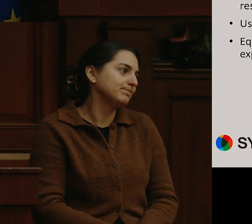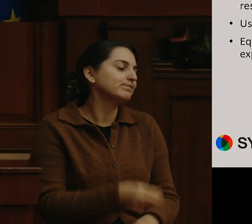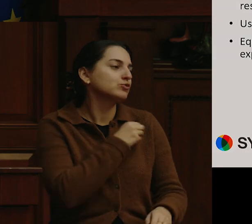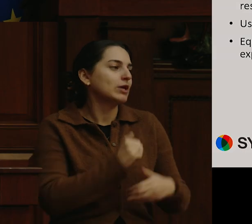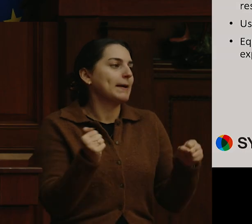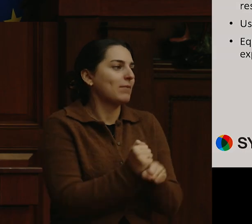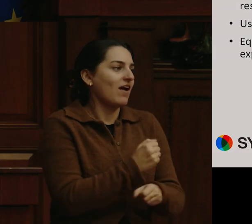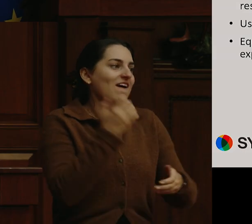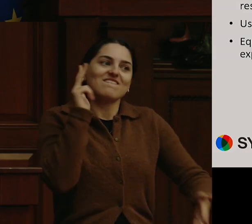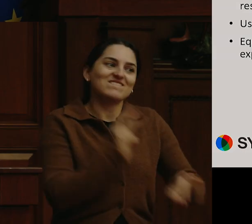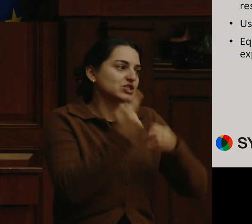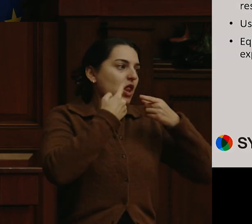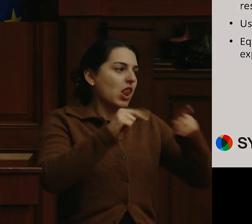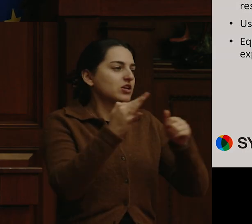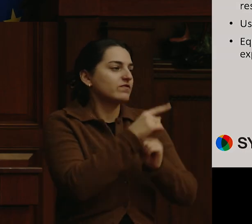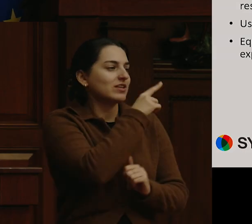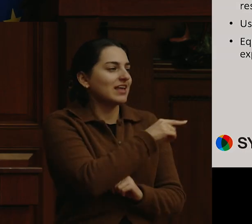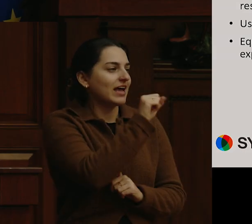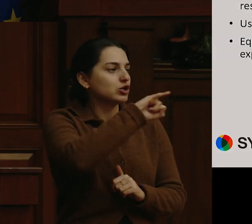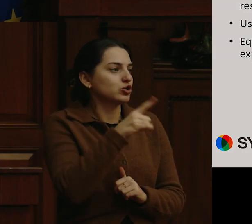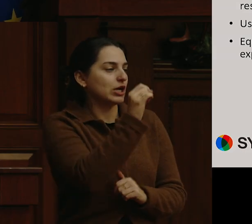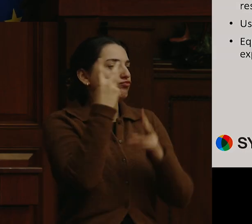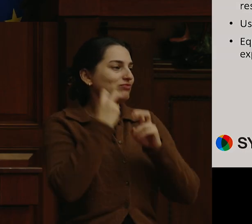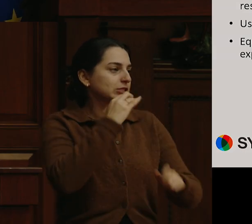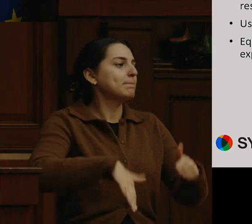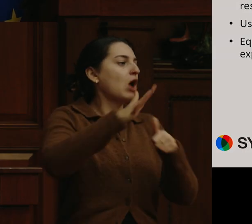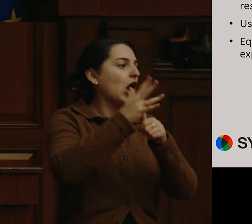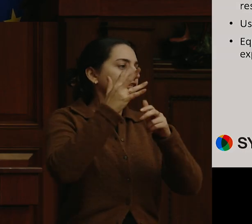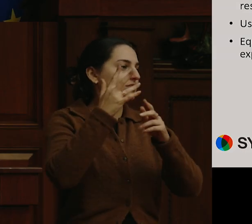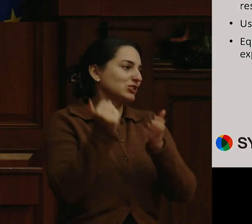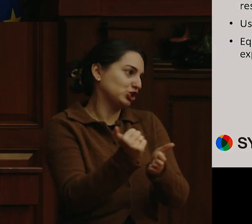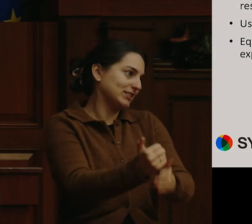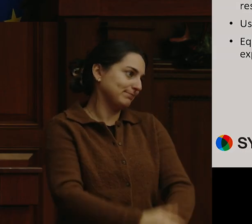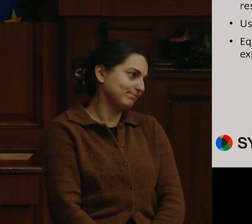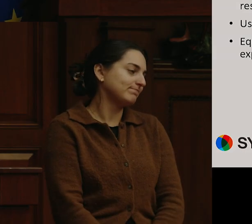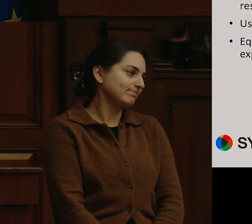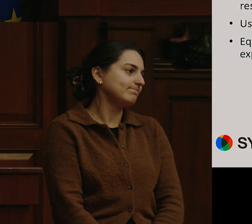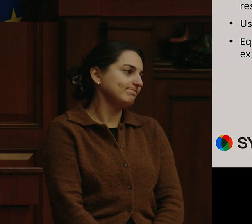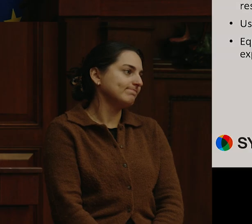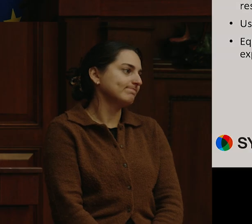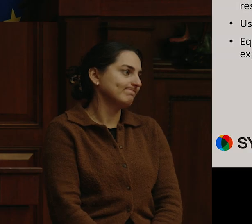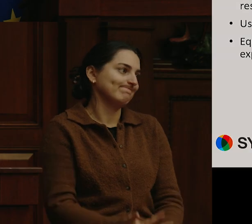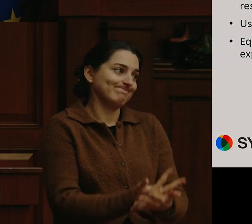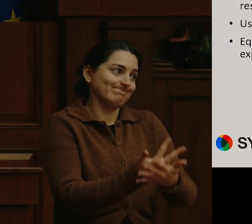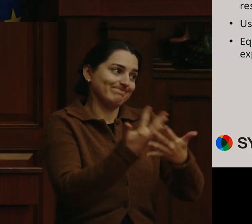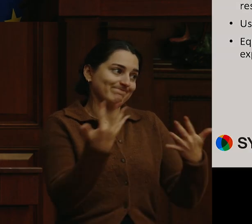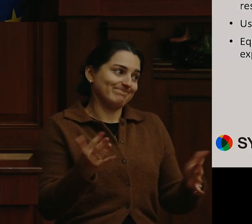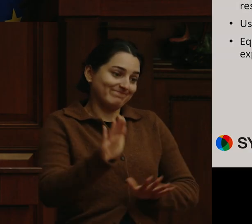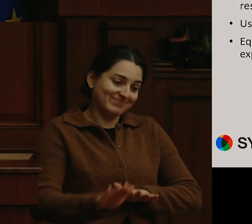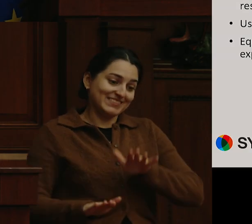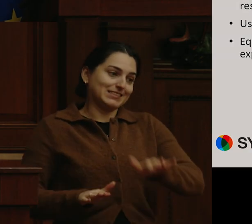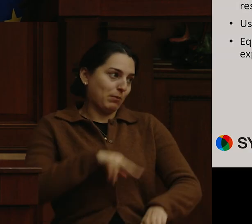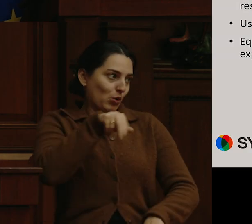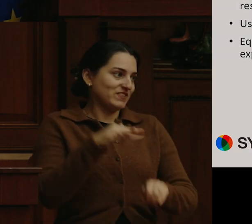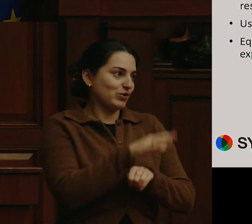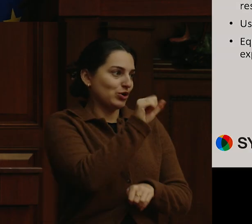marks the official launch of the Sjögren's disease research priority study. This is a really big milestone for us within SYNERG-IE,